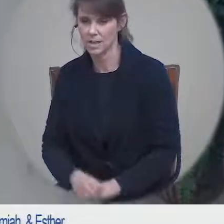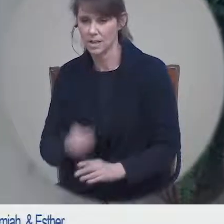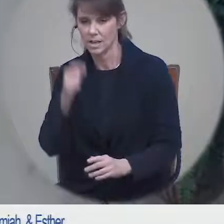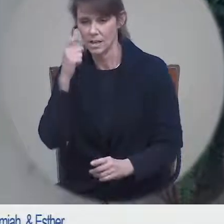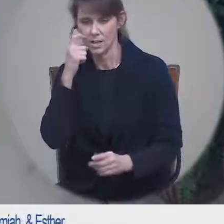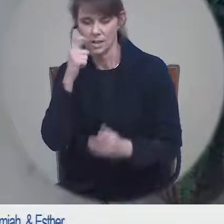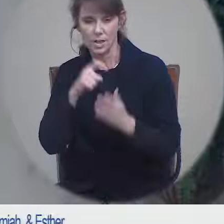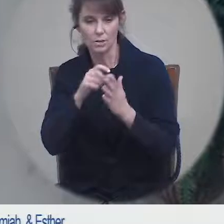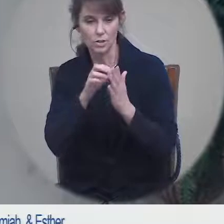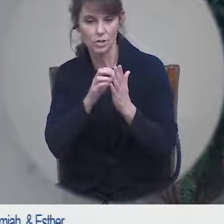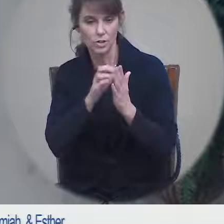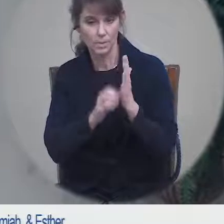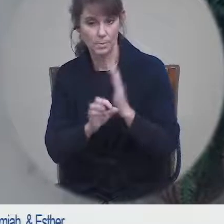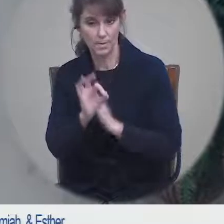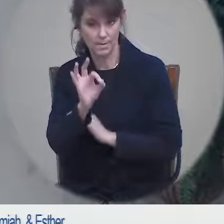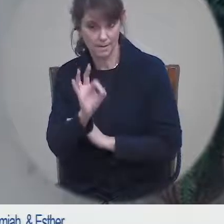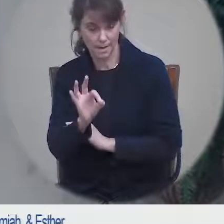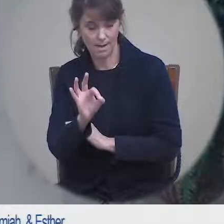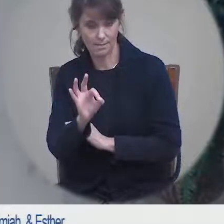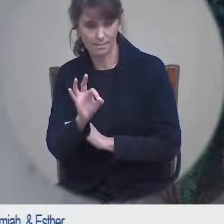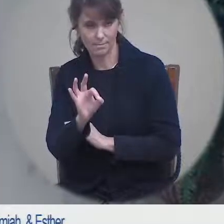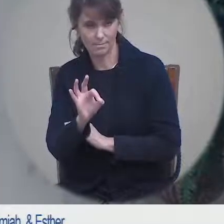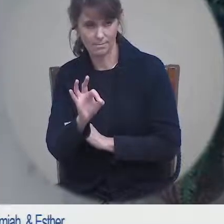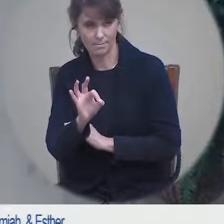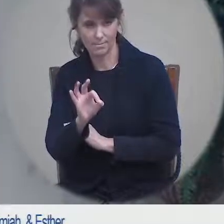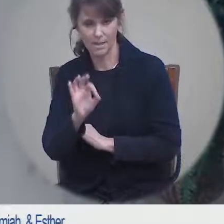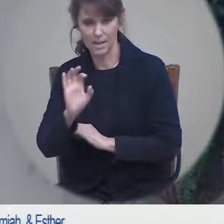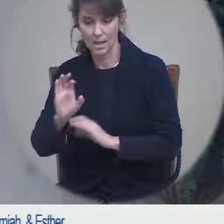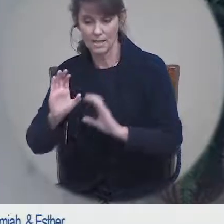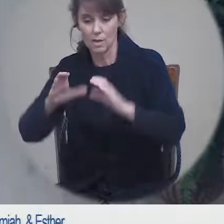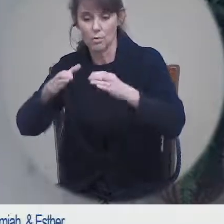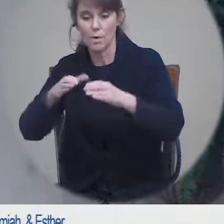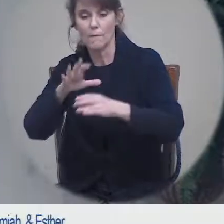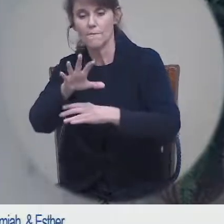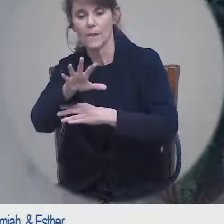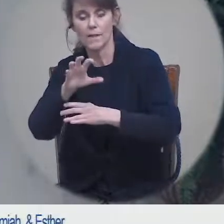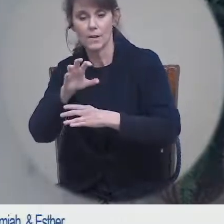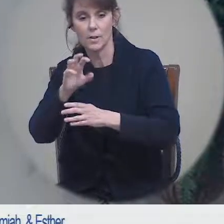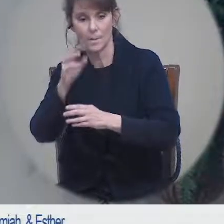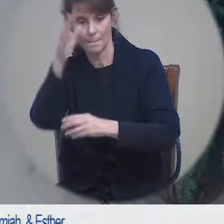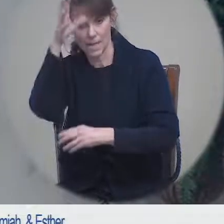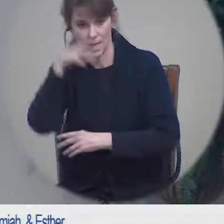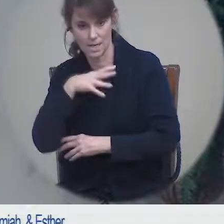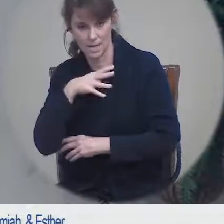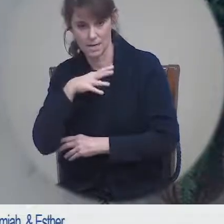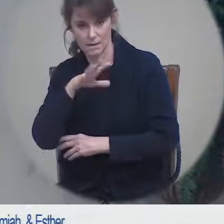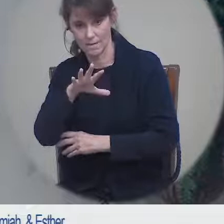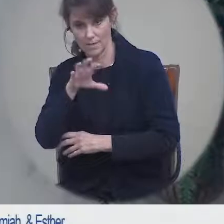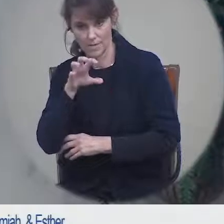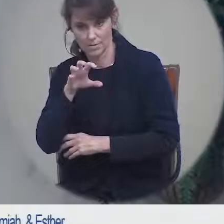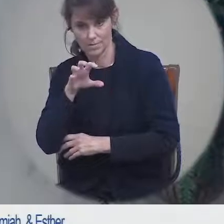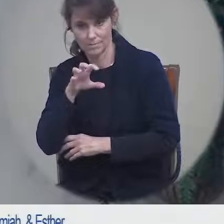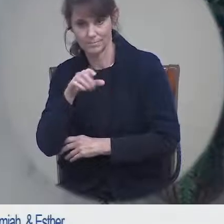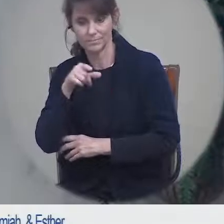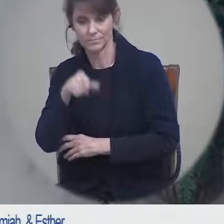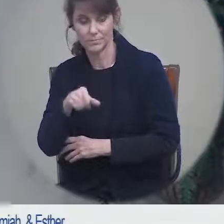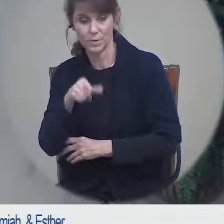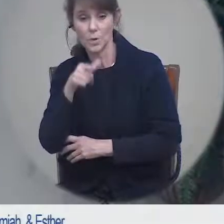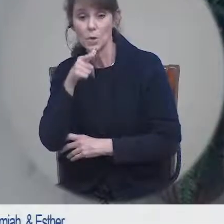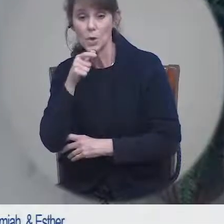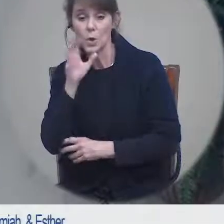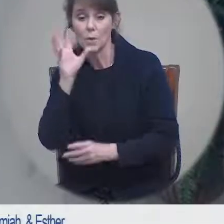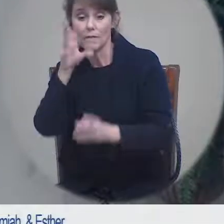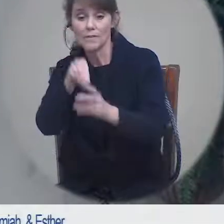9 is in that group of 500 men in the citadel of Susa, Haman's 10 sons were also